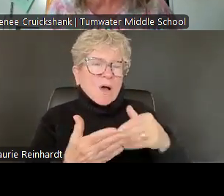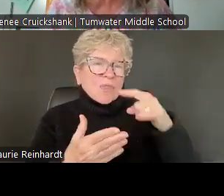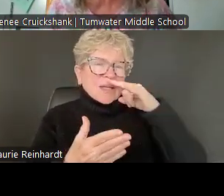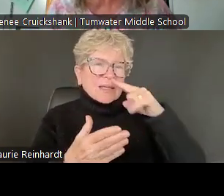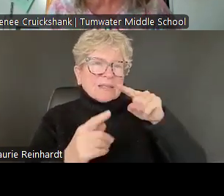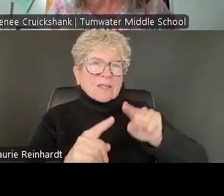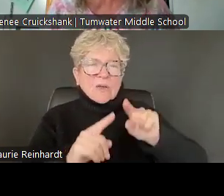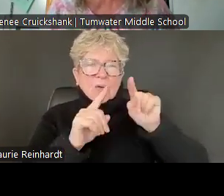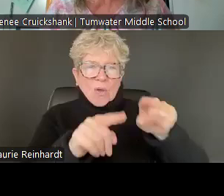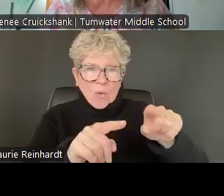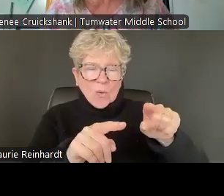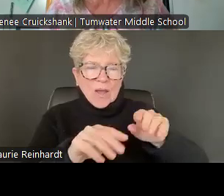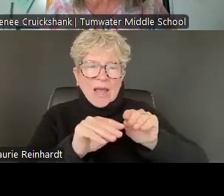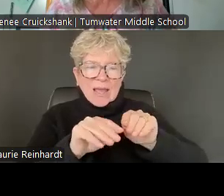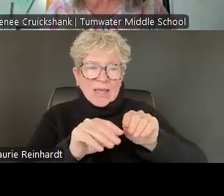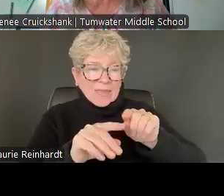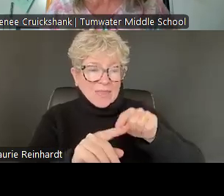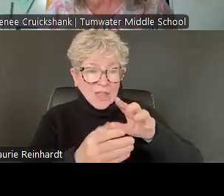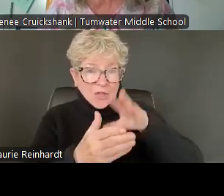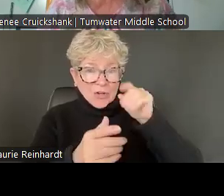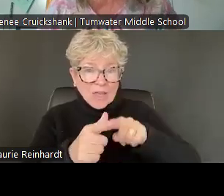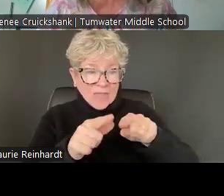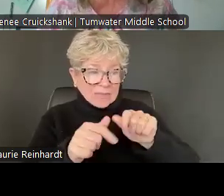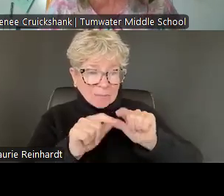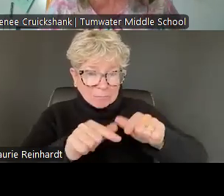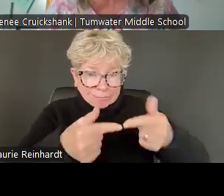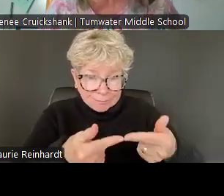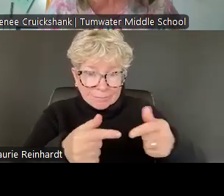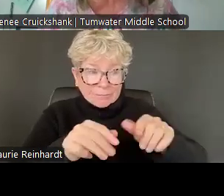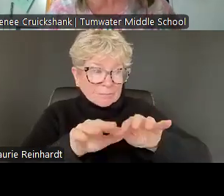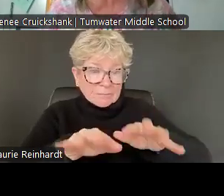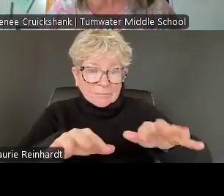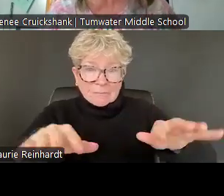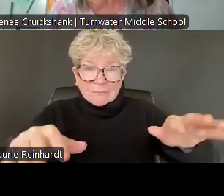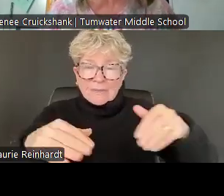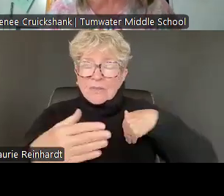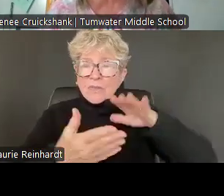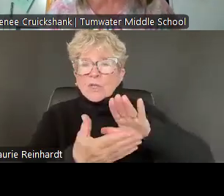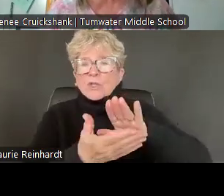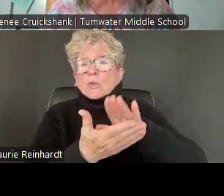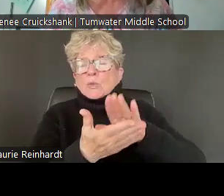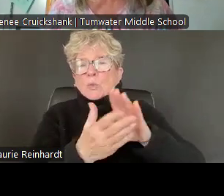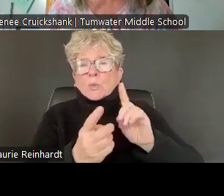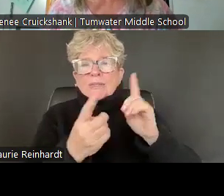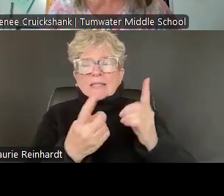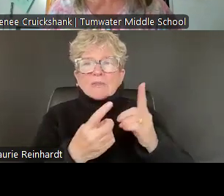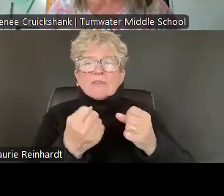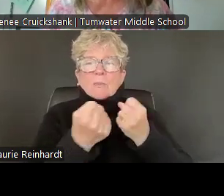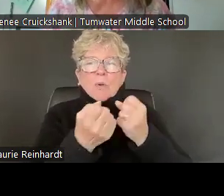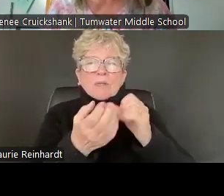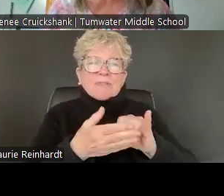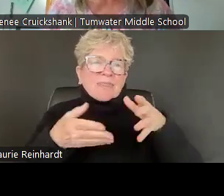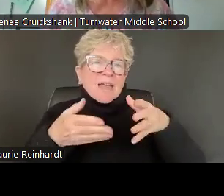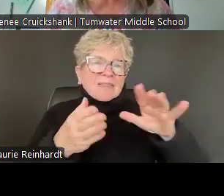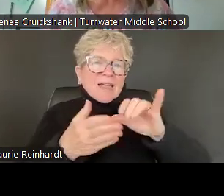also impact that. But I think, and the fact that our district supports that, our district lets that happen.